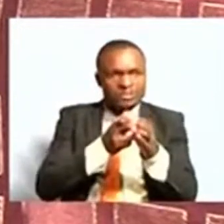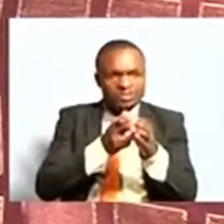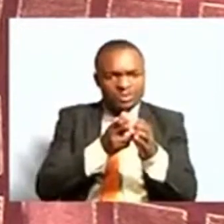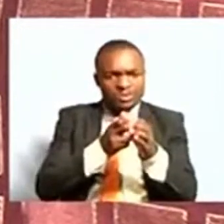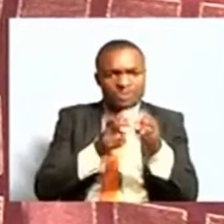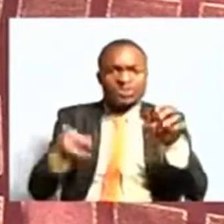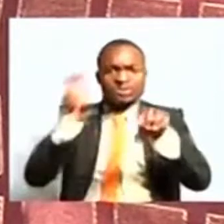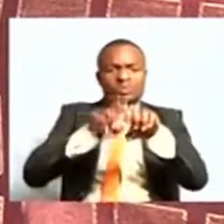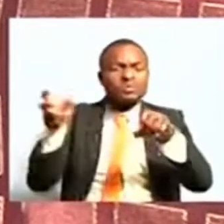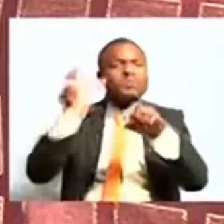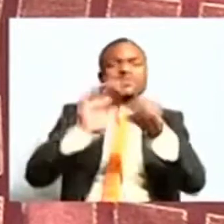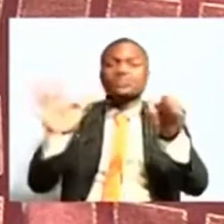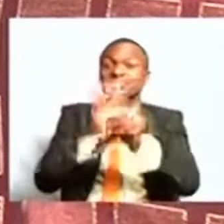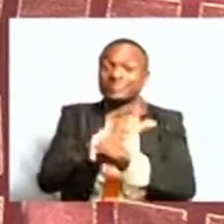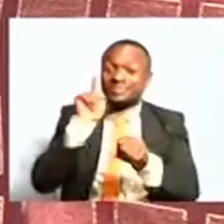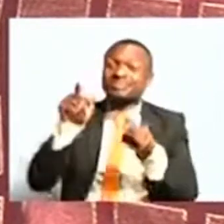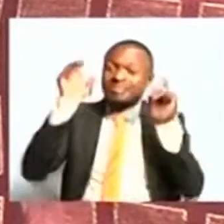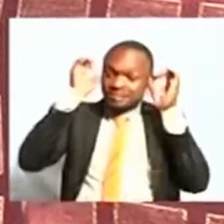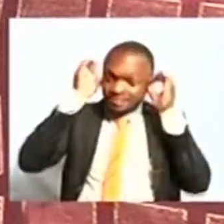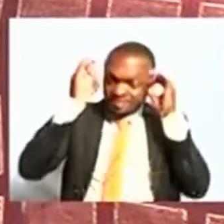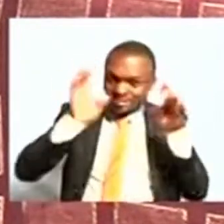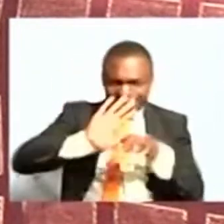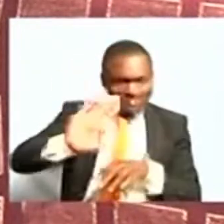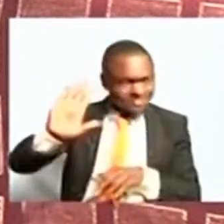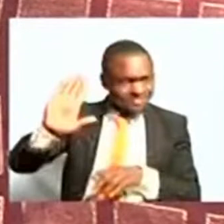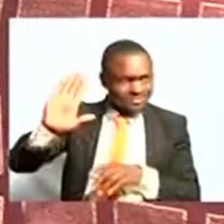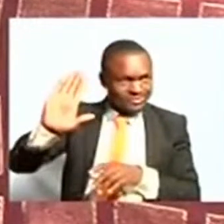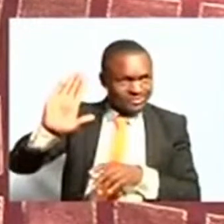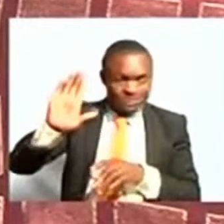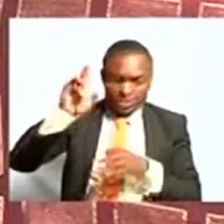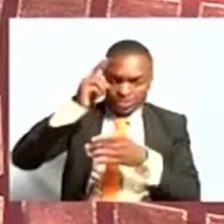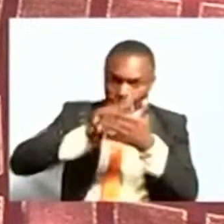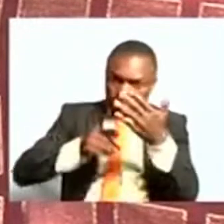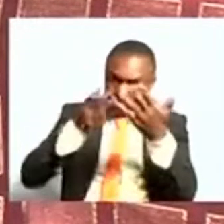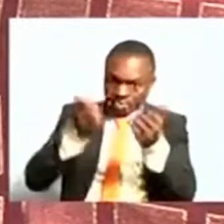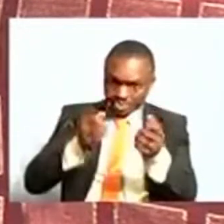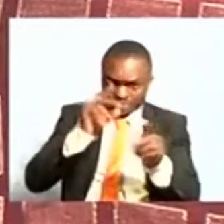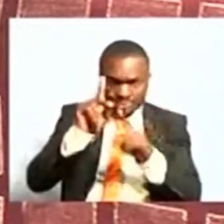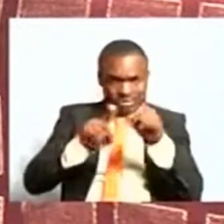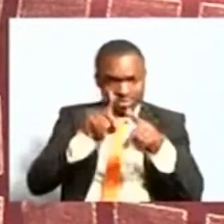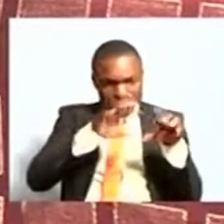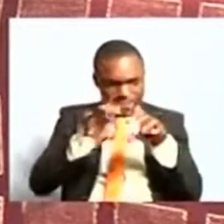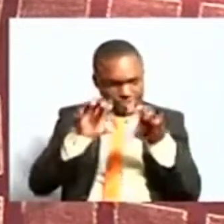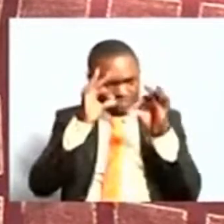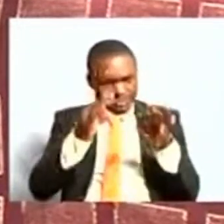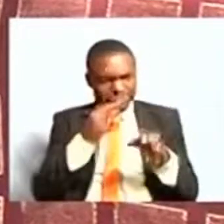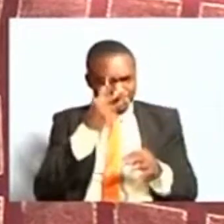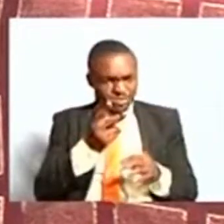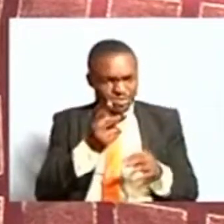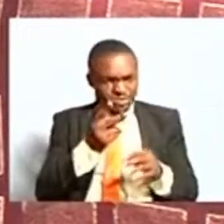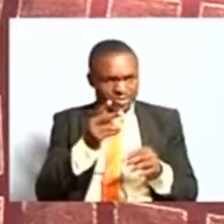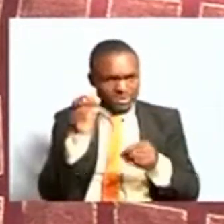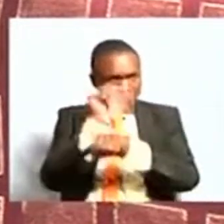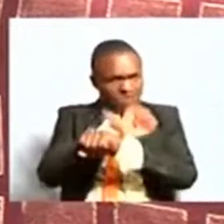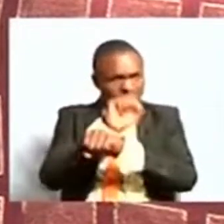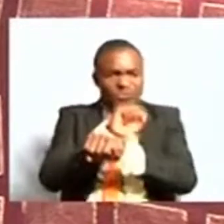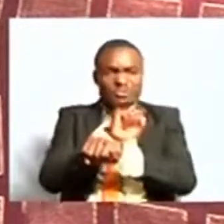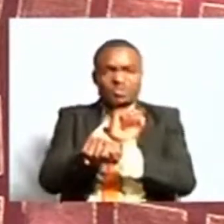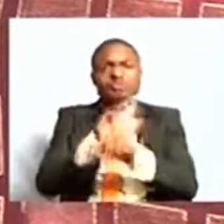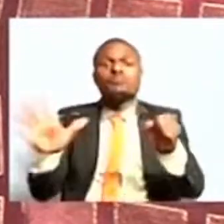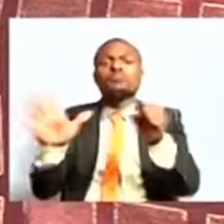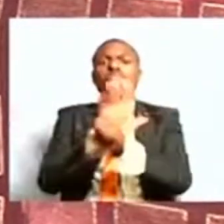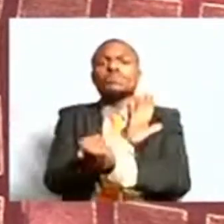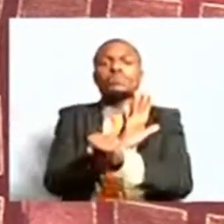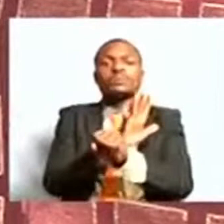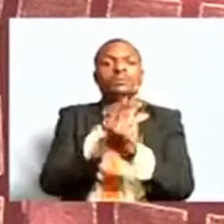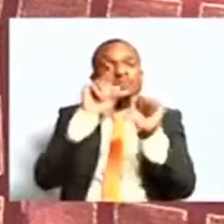risk. It is a risk for them. And what we want people to do, when you see a vehicle is overloaded, please call